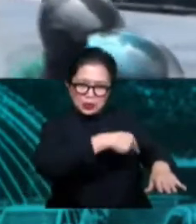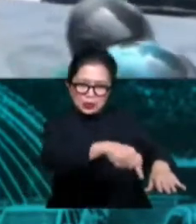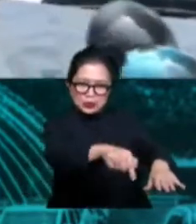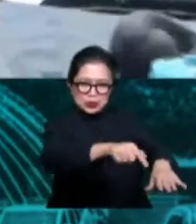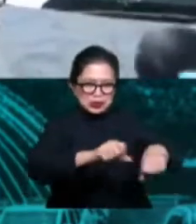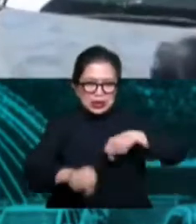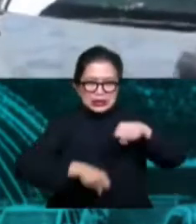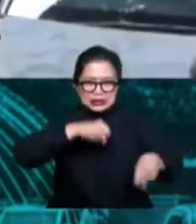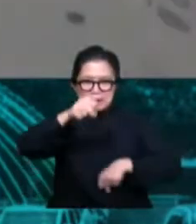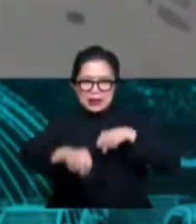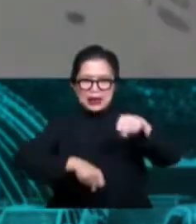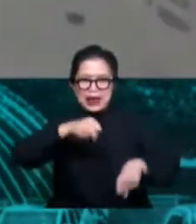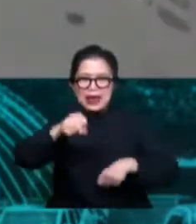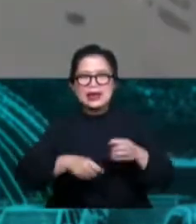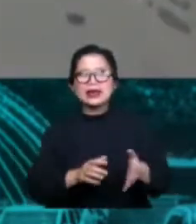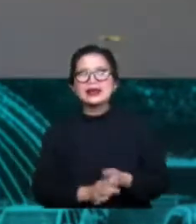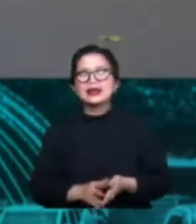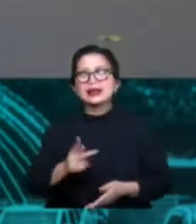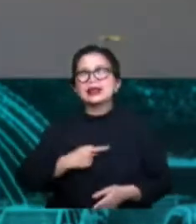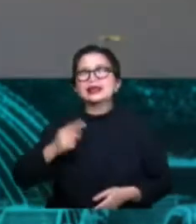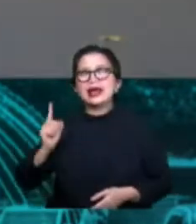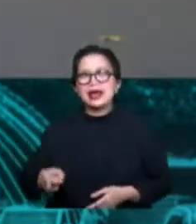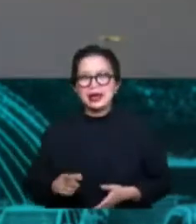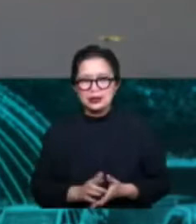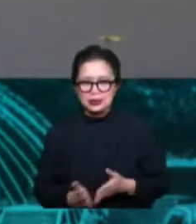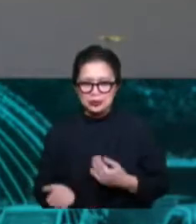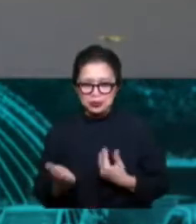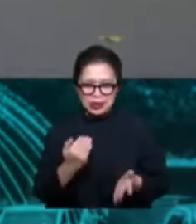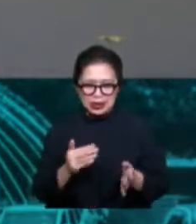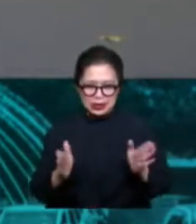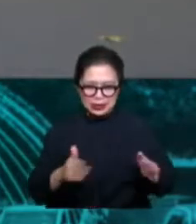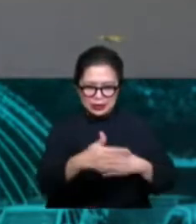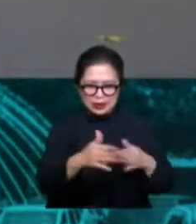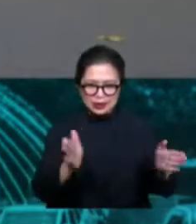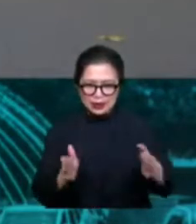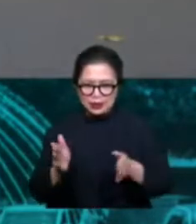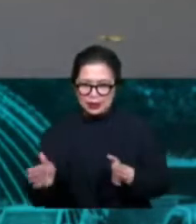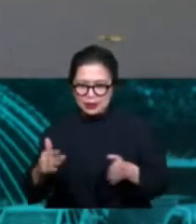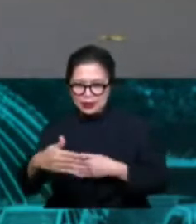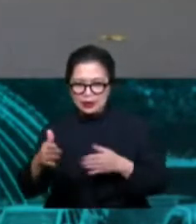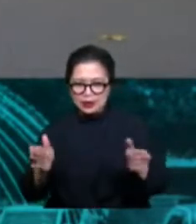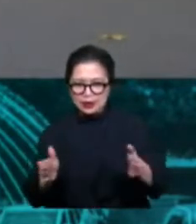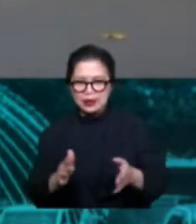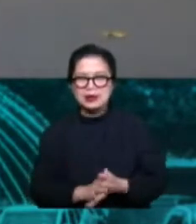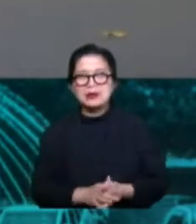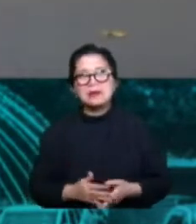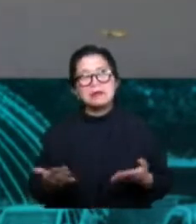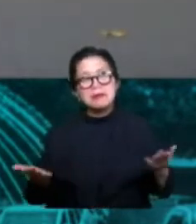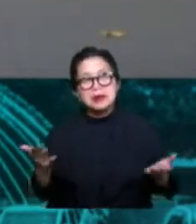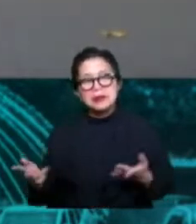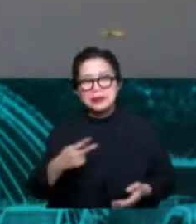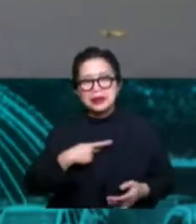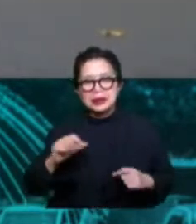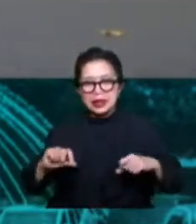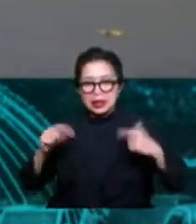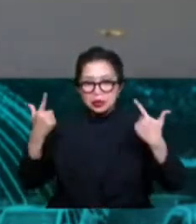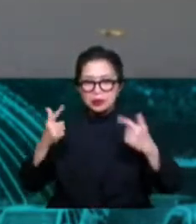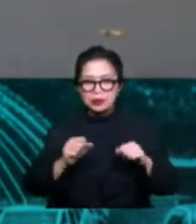about how we are living, how we are moving, how we are getting together. We need